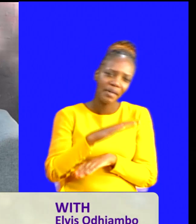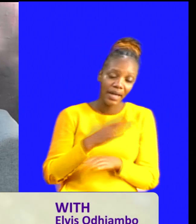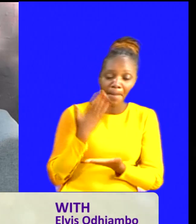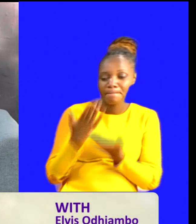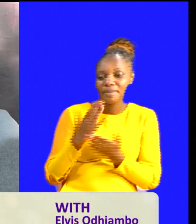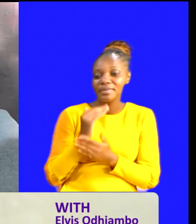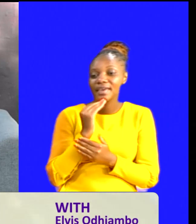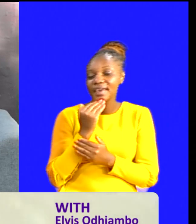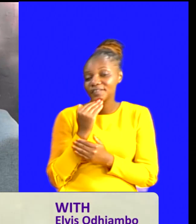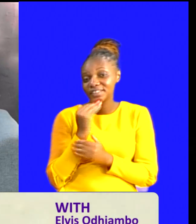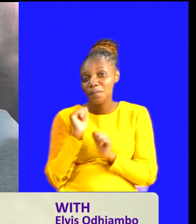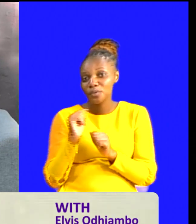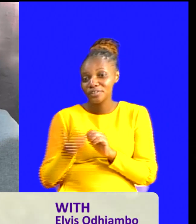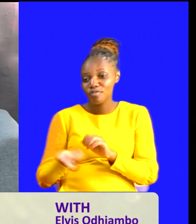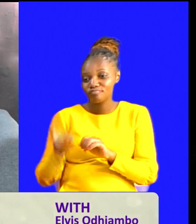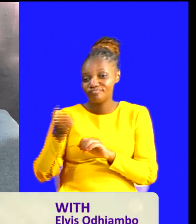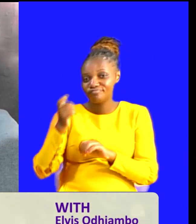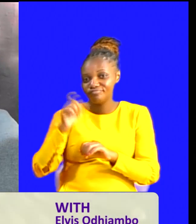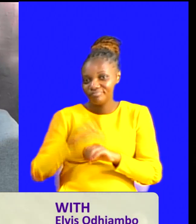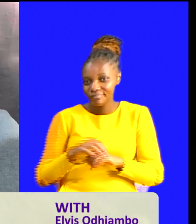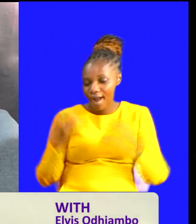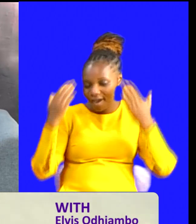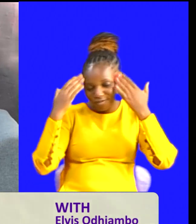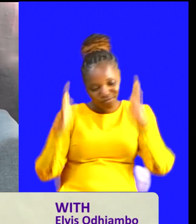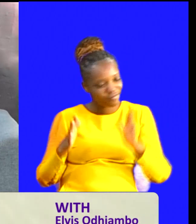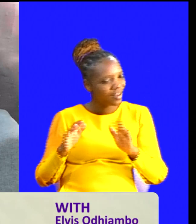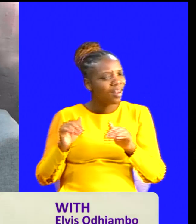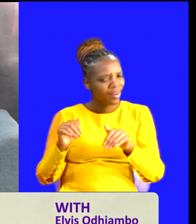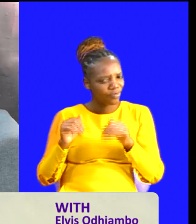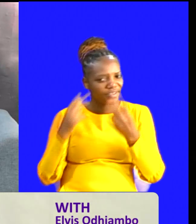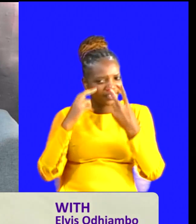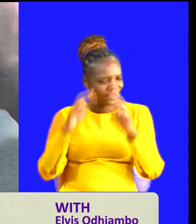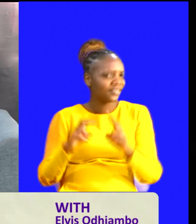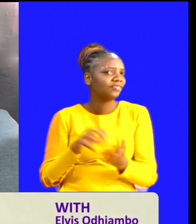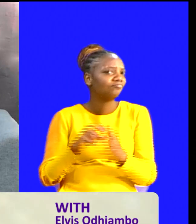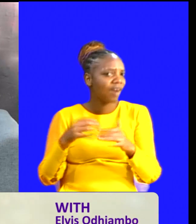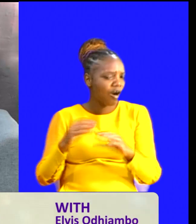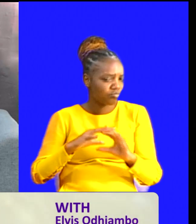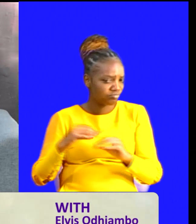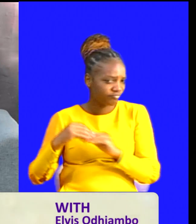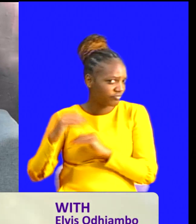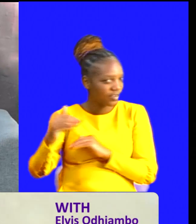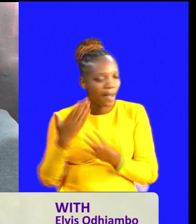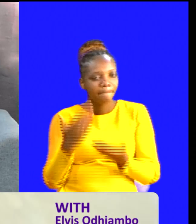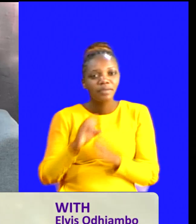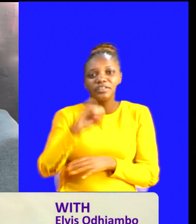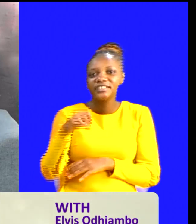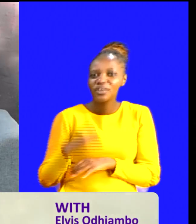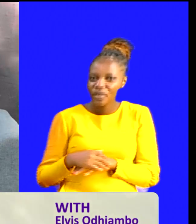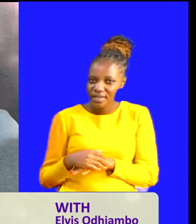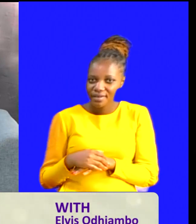Leopards, this is what it's happening right now. So we'll wait and see how tukifika January hapo